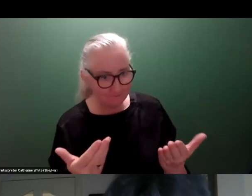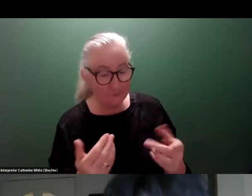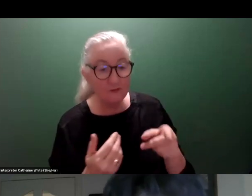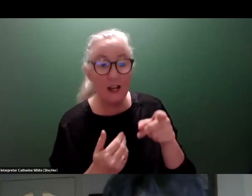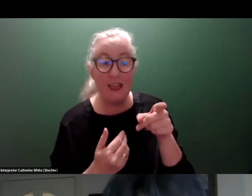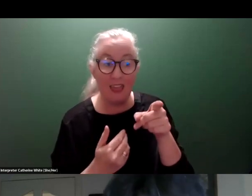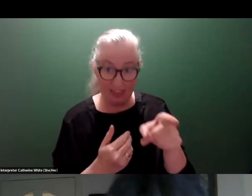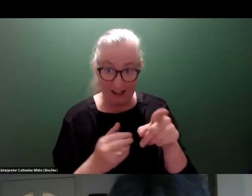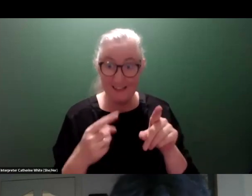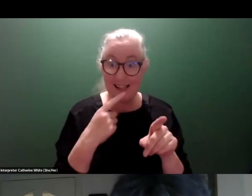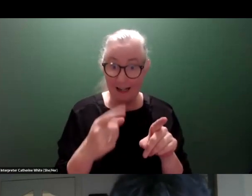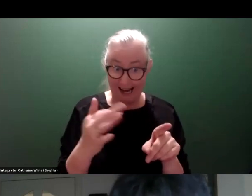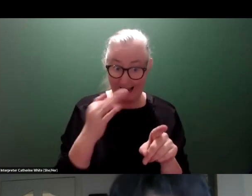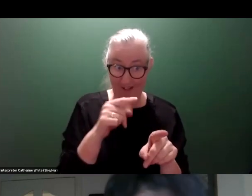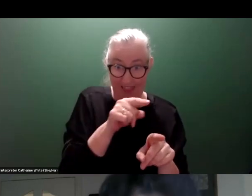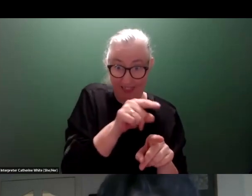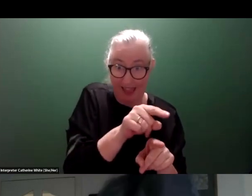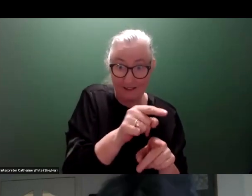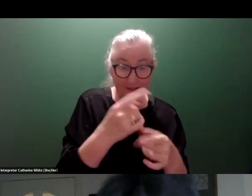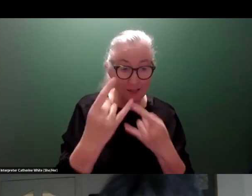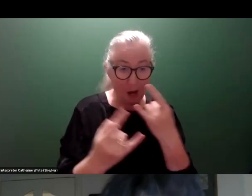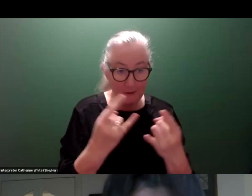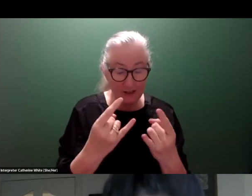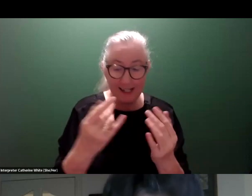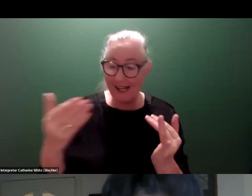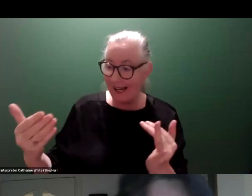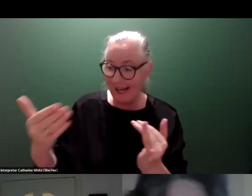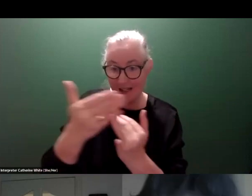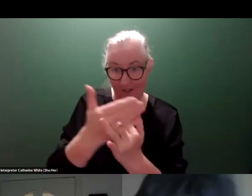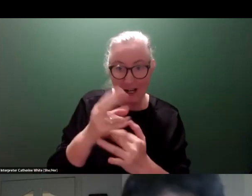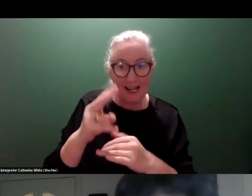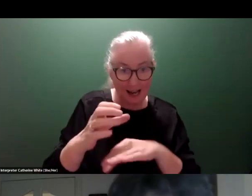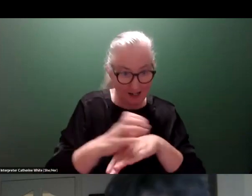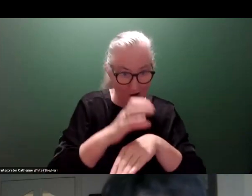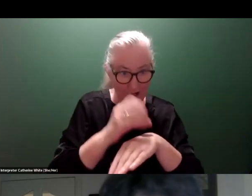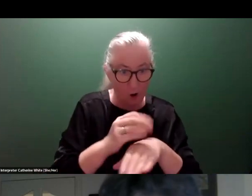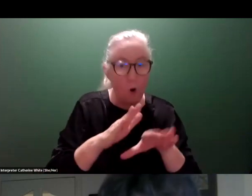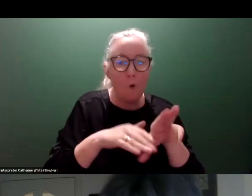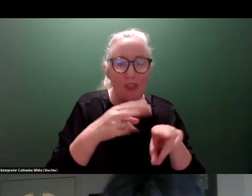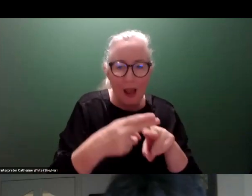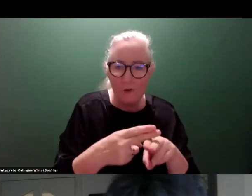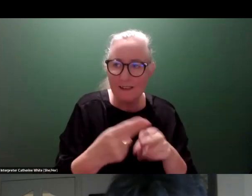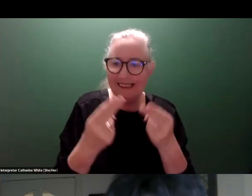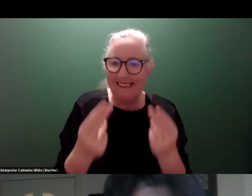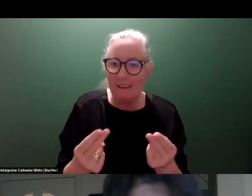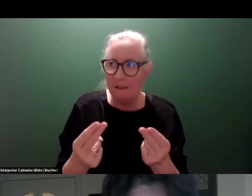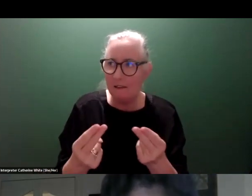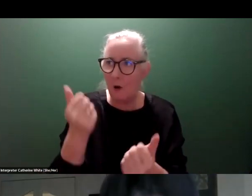And it says that in such circumstances, the intervention can proceed without the need for court